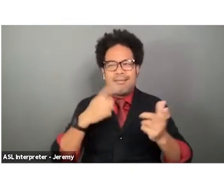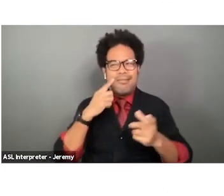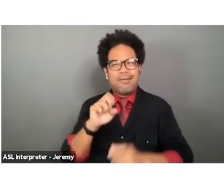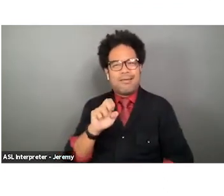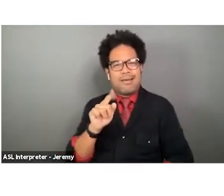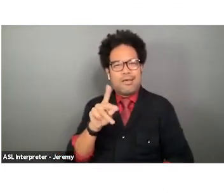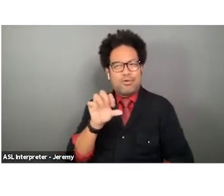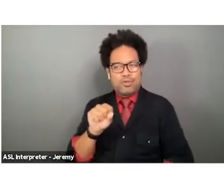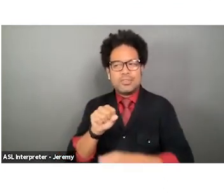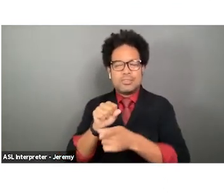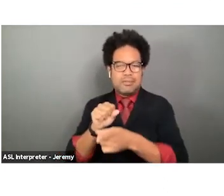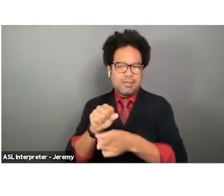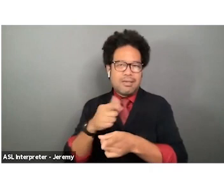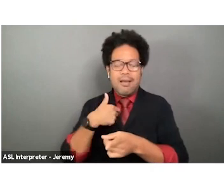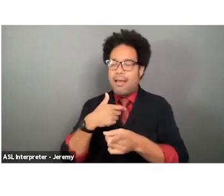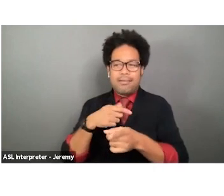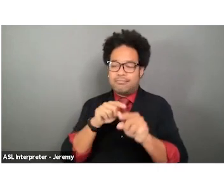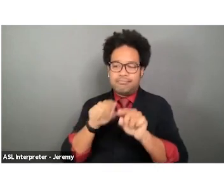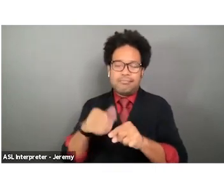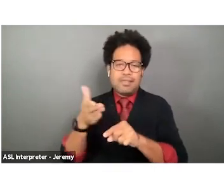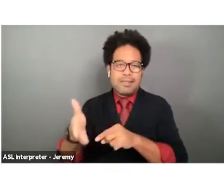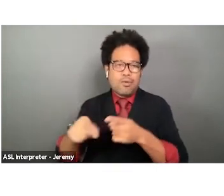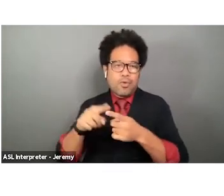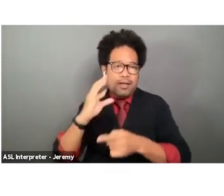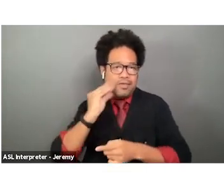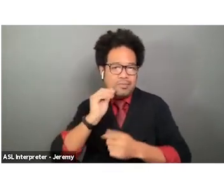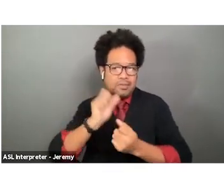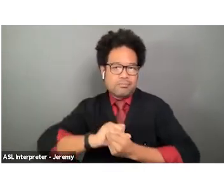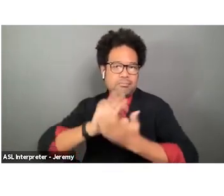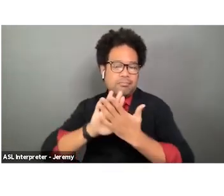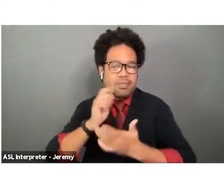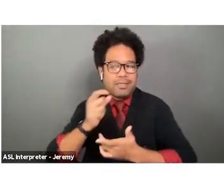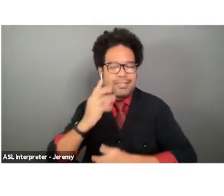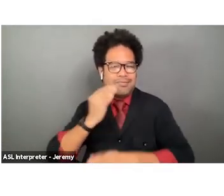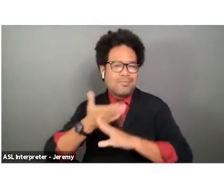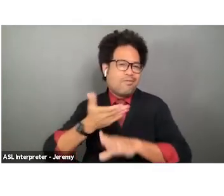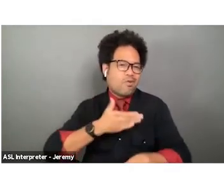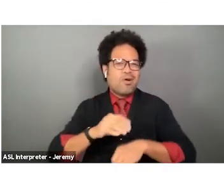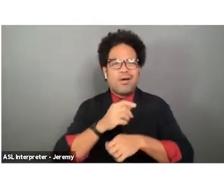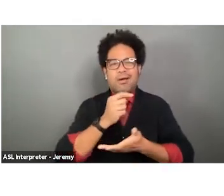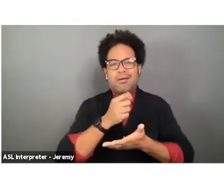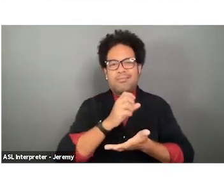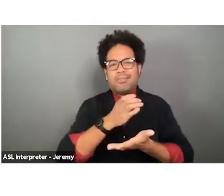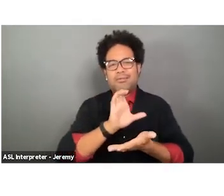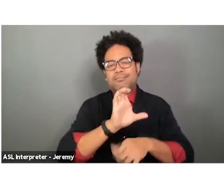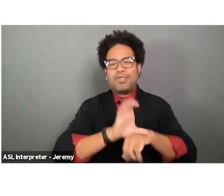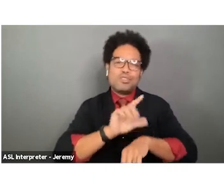whenever I'm having an issue because they've probably encountered those issues before. Consultants can be good for this if you're on a